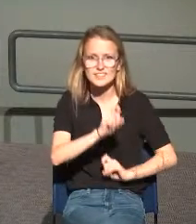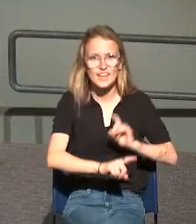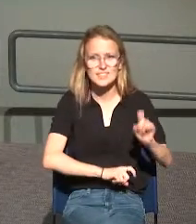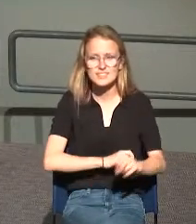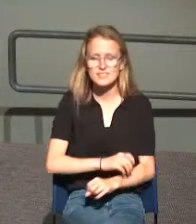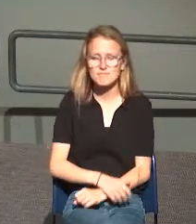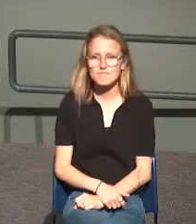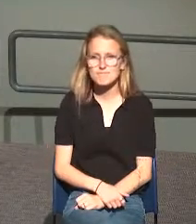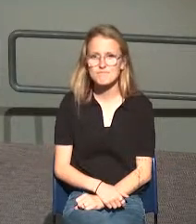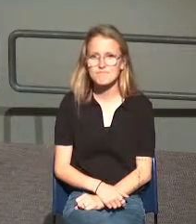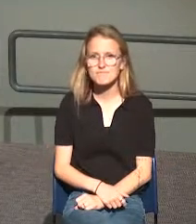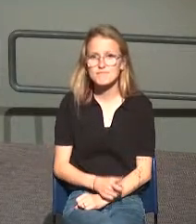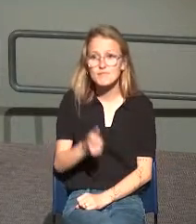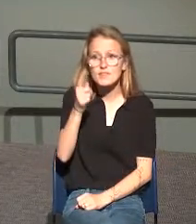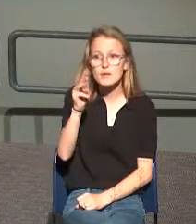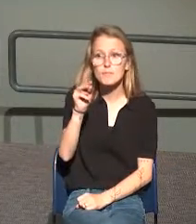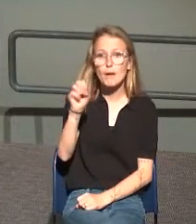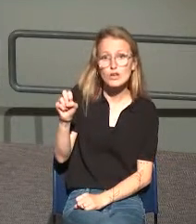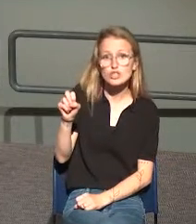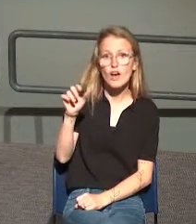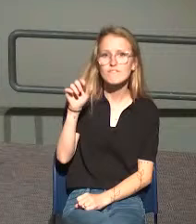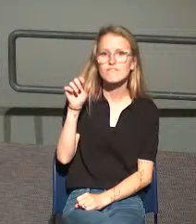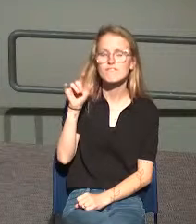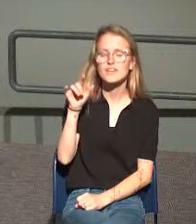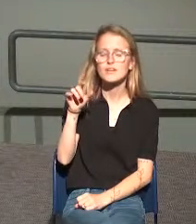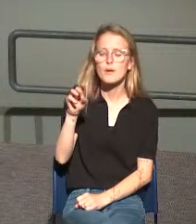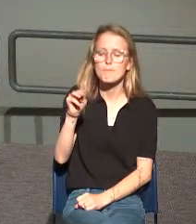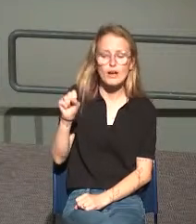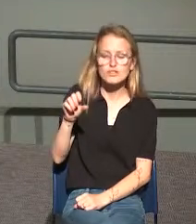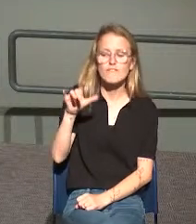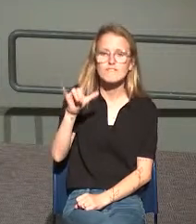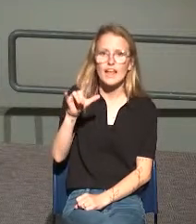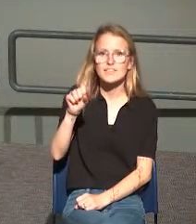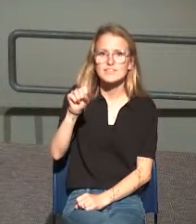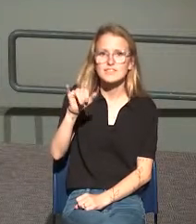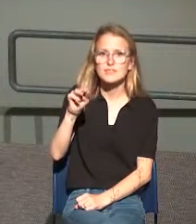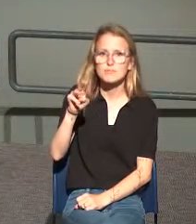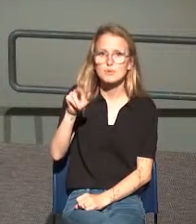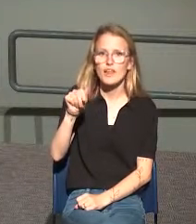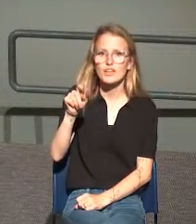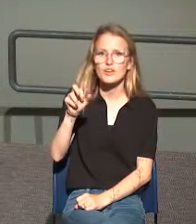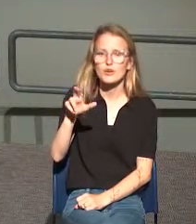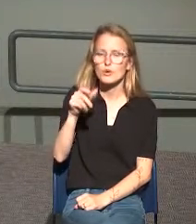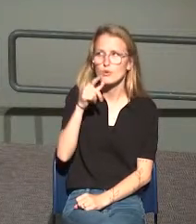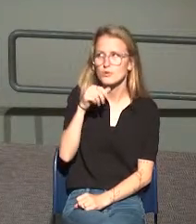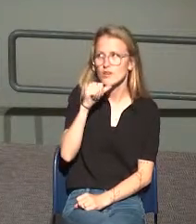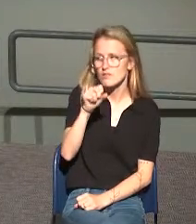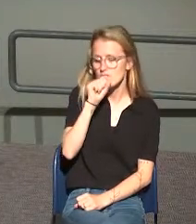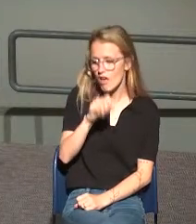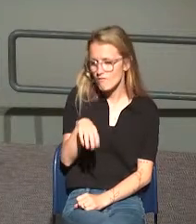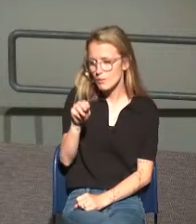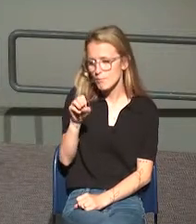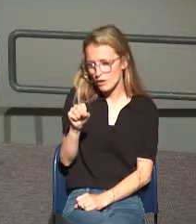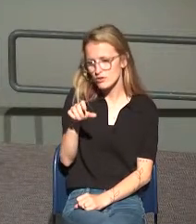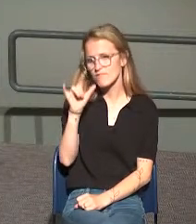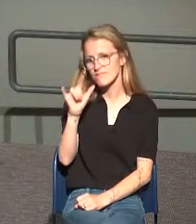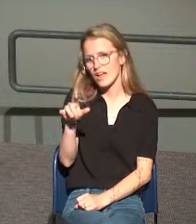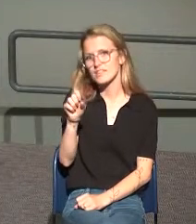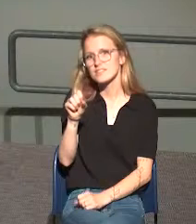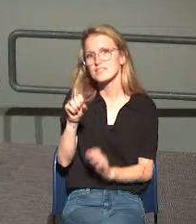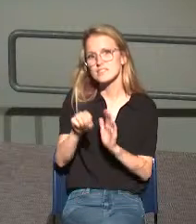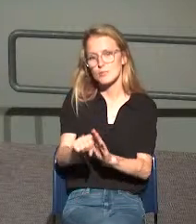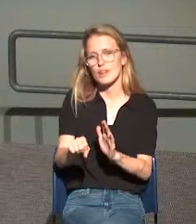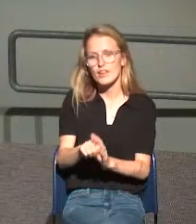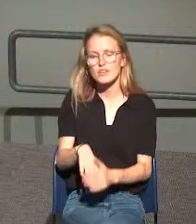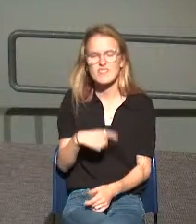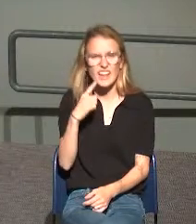And Microsoft Flight Simulator. So. Microsoft Flight Simulator. Who doesn't love Microsoft Flight Sim? Well, I think that is about